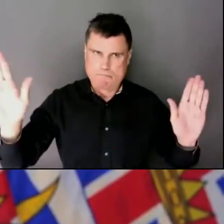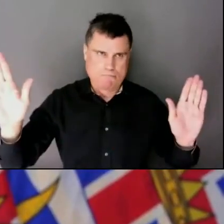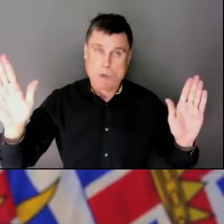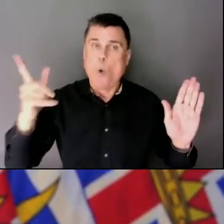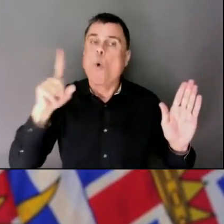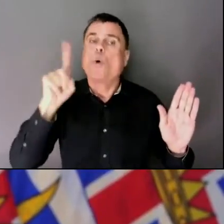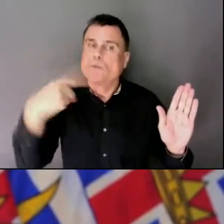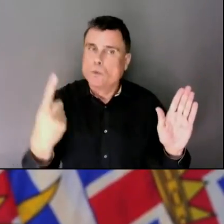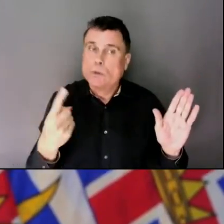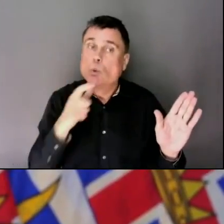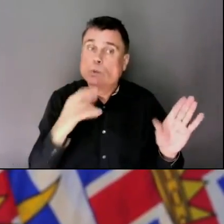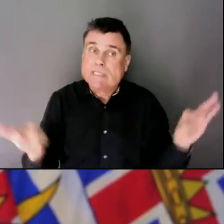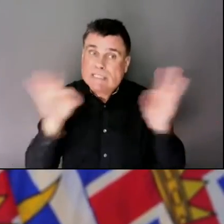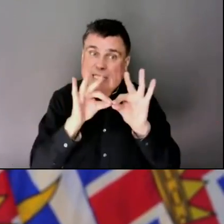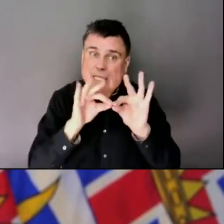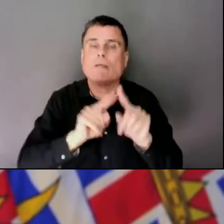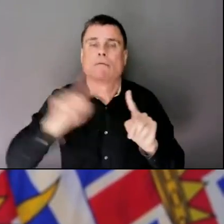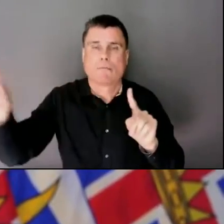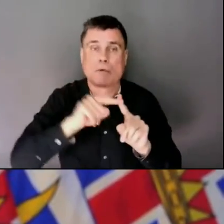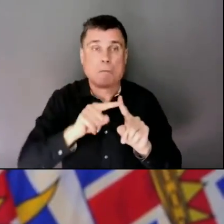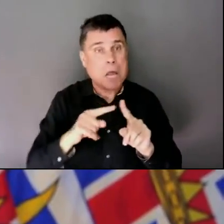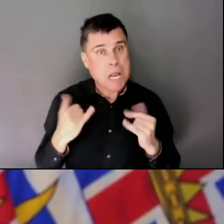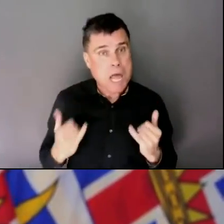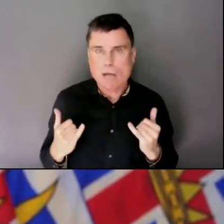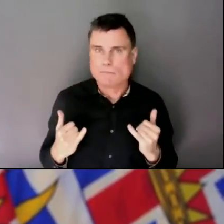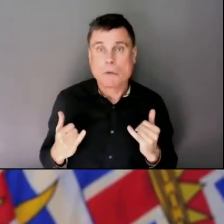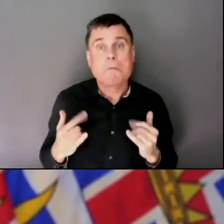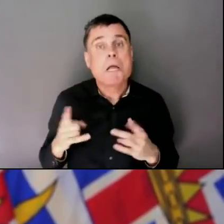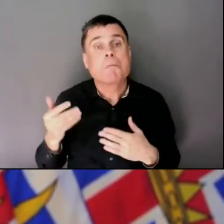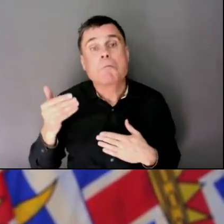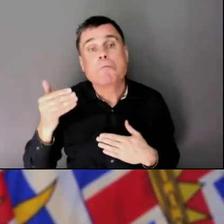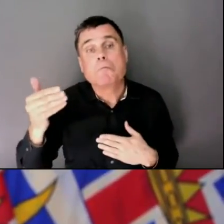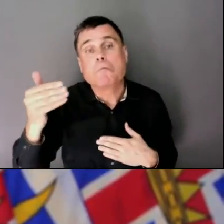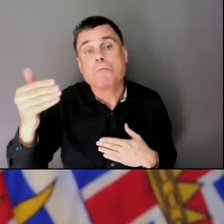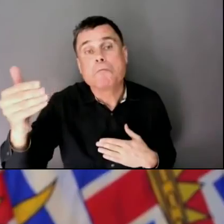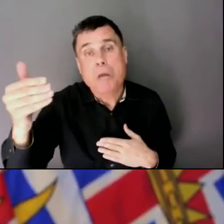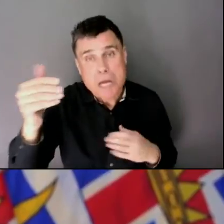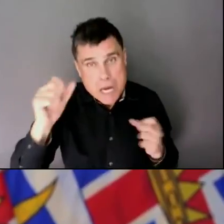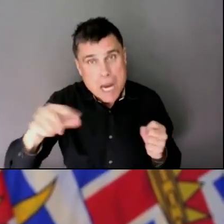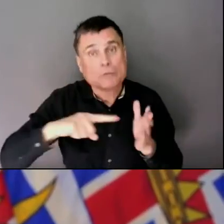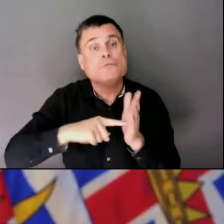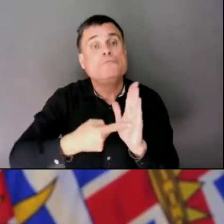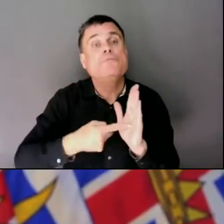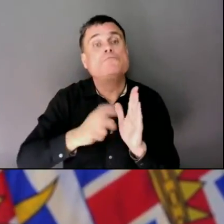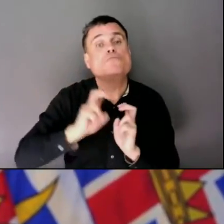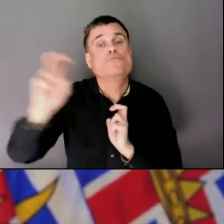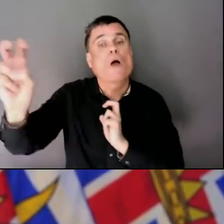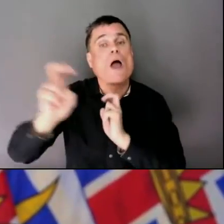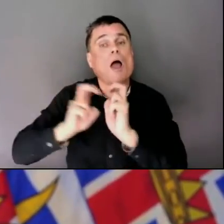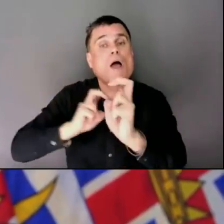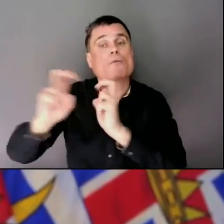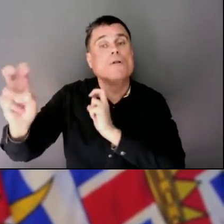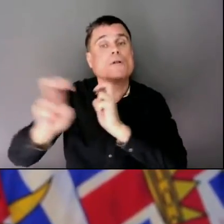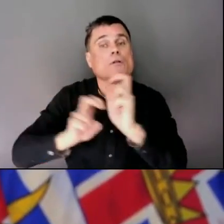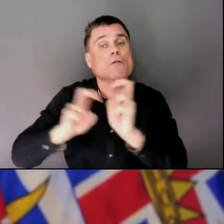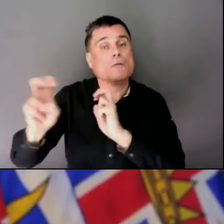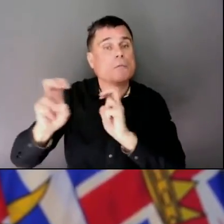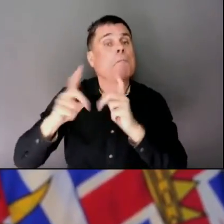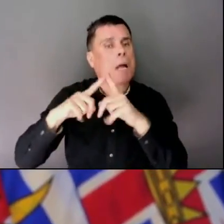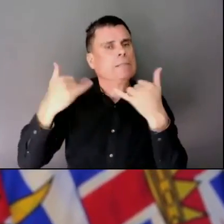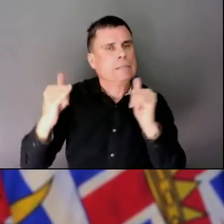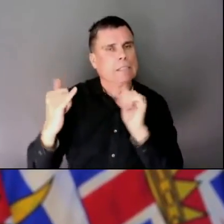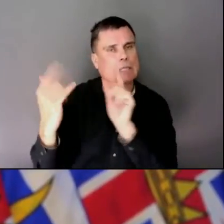that maybe in July or August, a family could head over there and maybe meet up with friends as long as they're still being responsible?